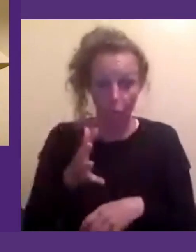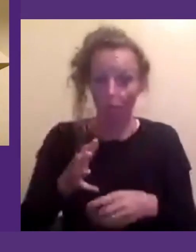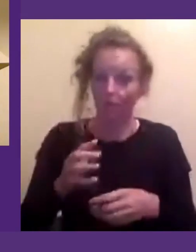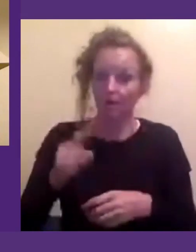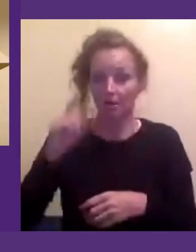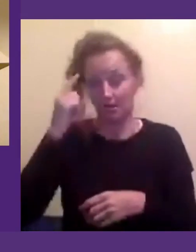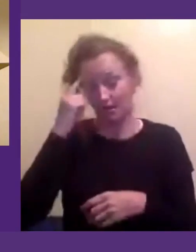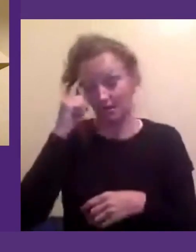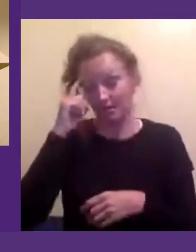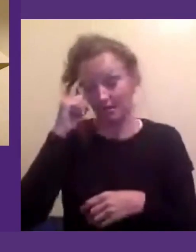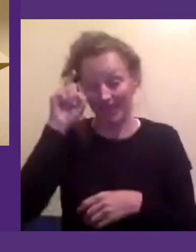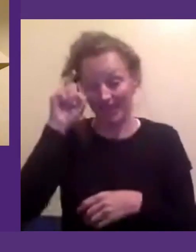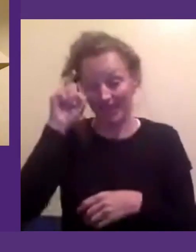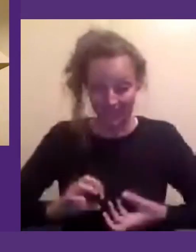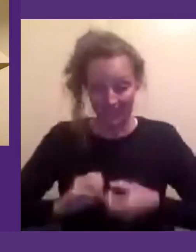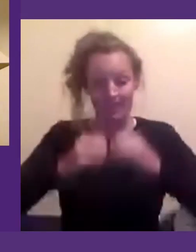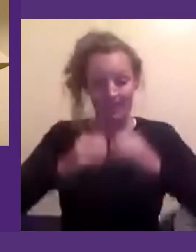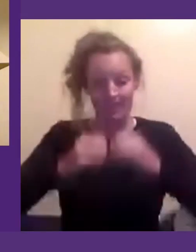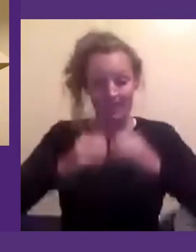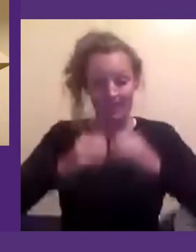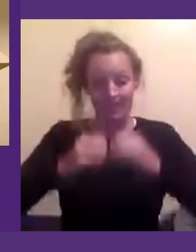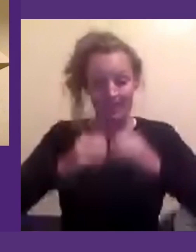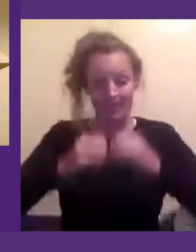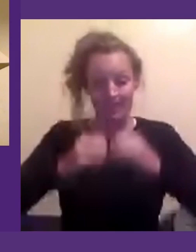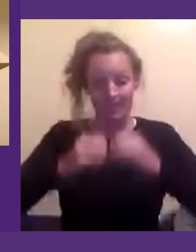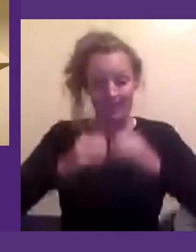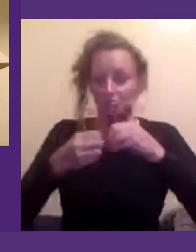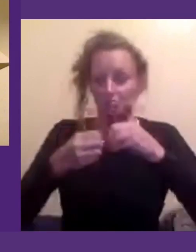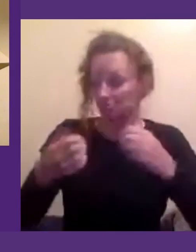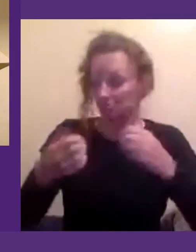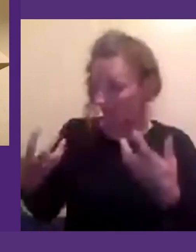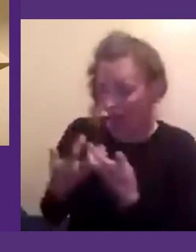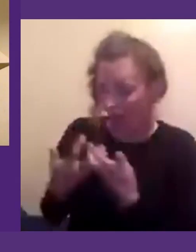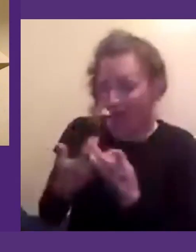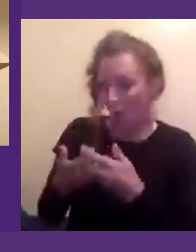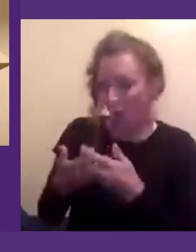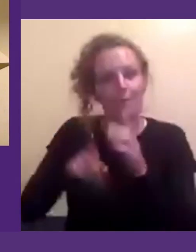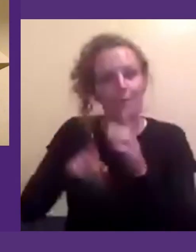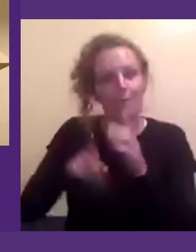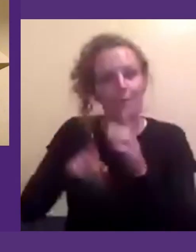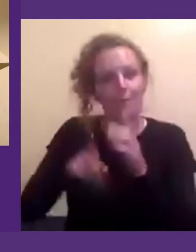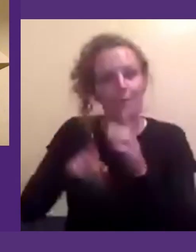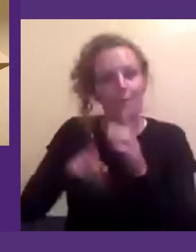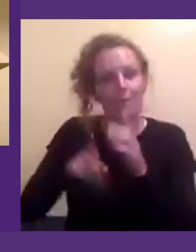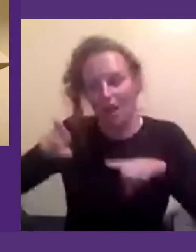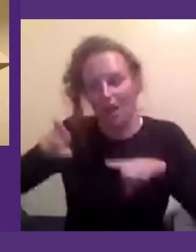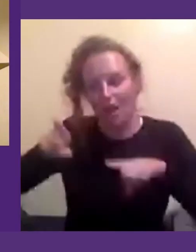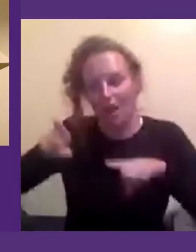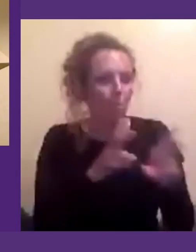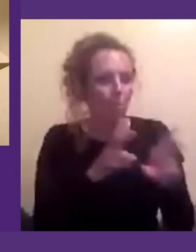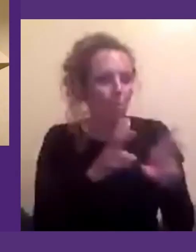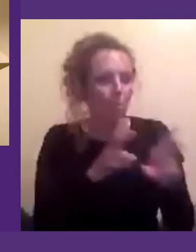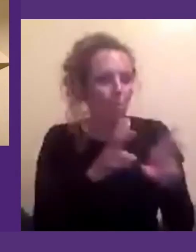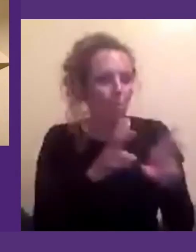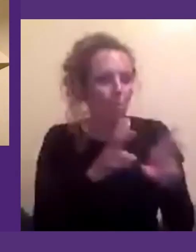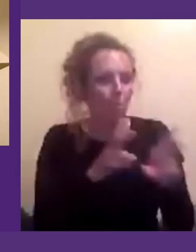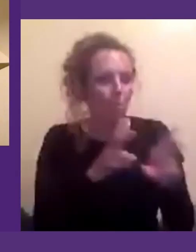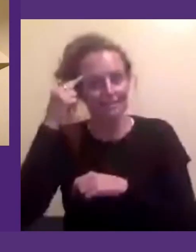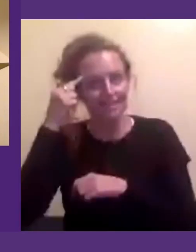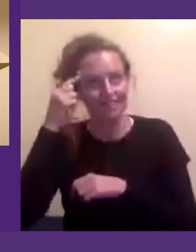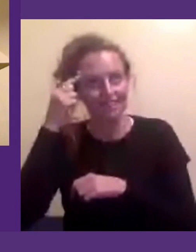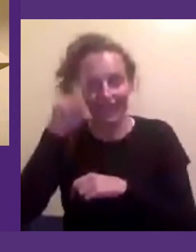diversity, diverse ways of thinking, diverse approaches, diverse